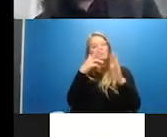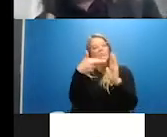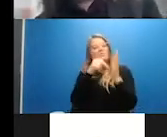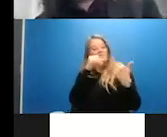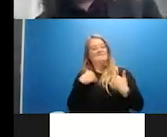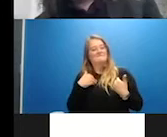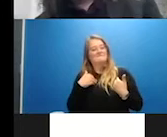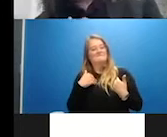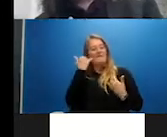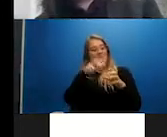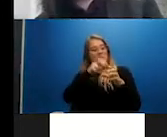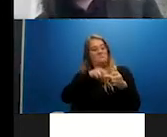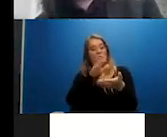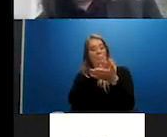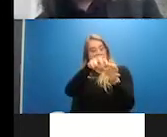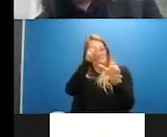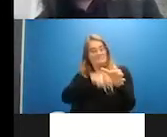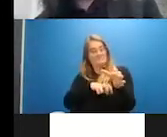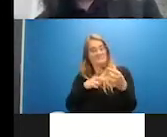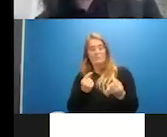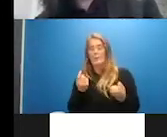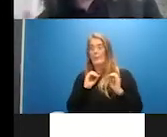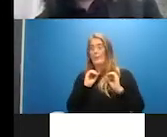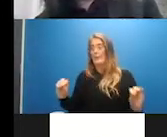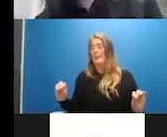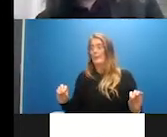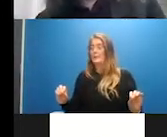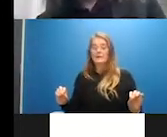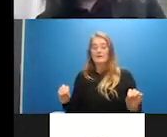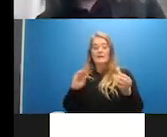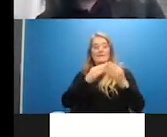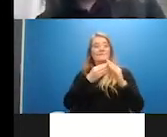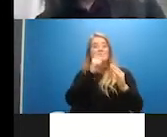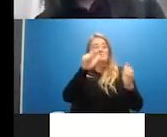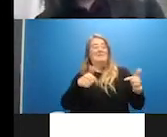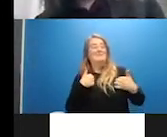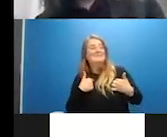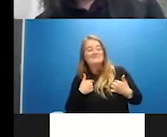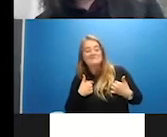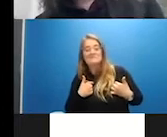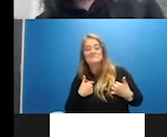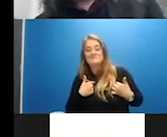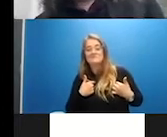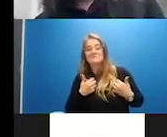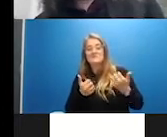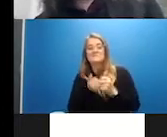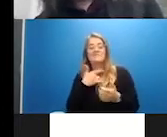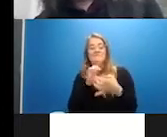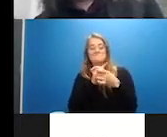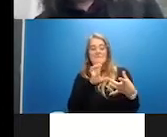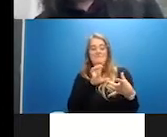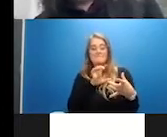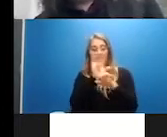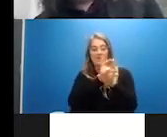they drop out of school, they do nothing. They're told that the community does not need them. And many of them are disconnected from any